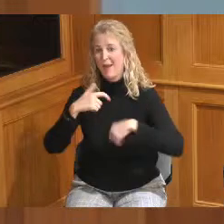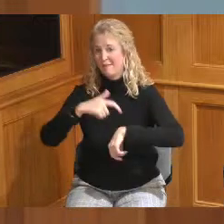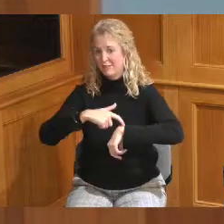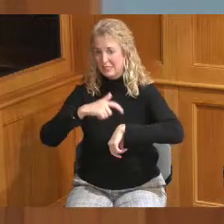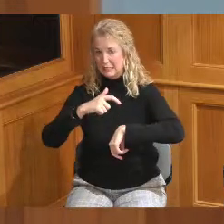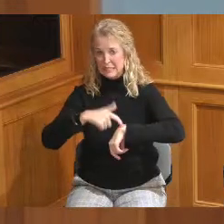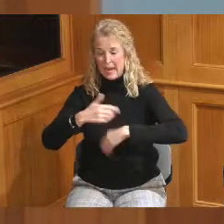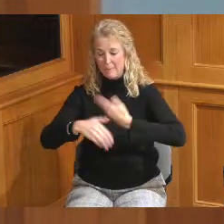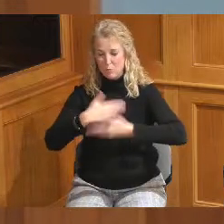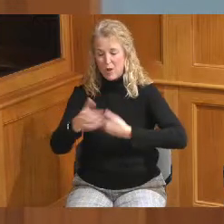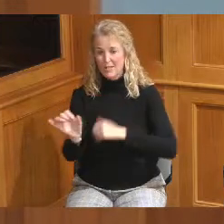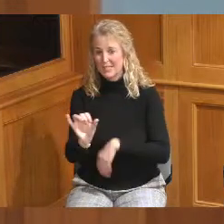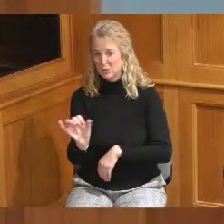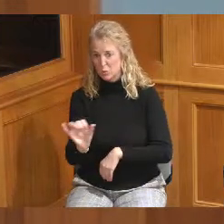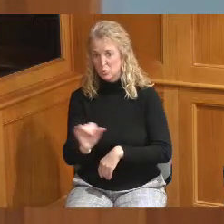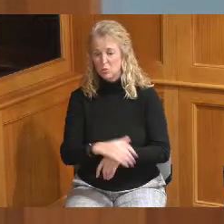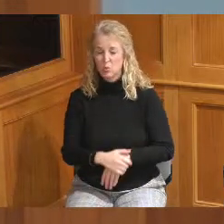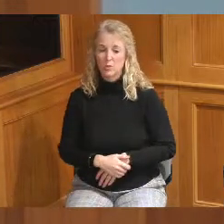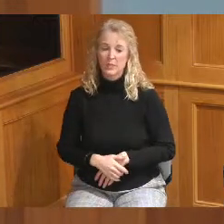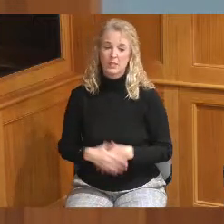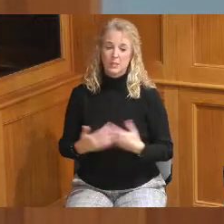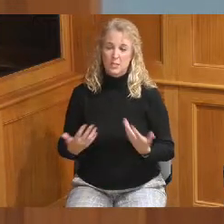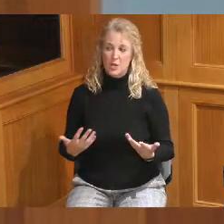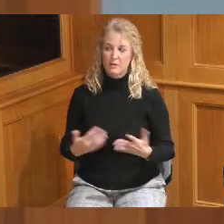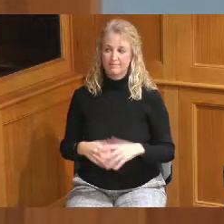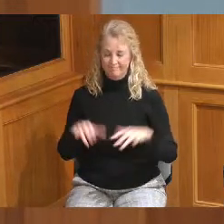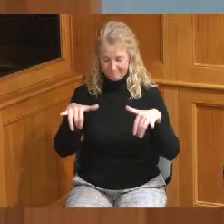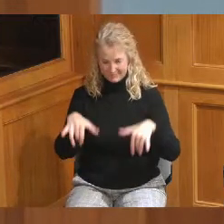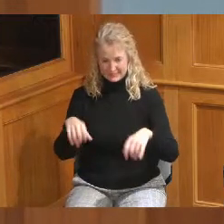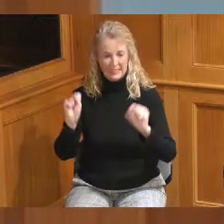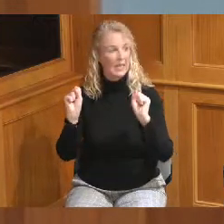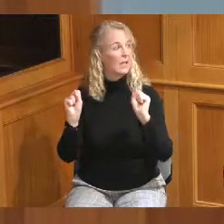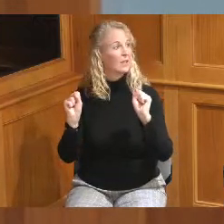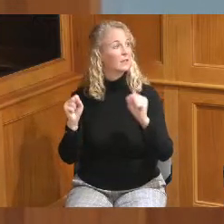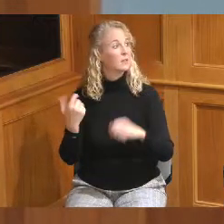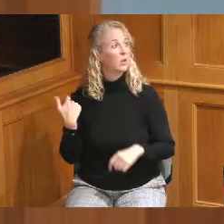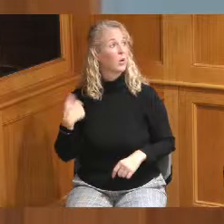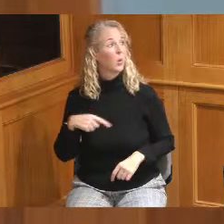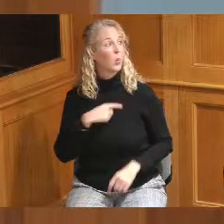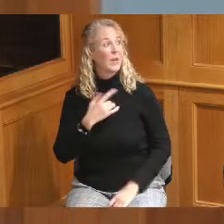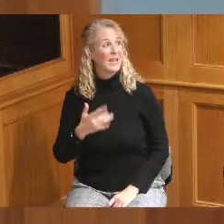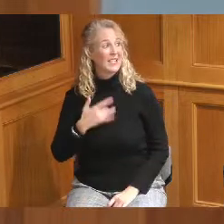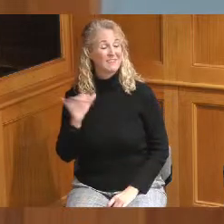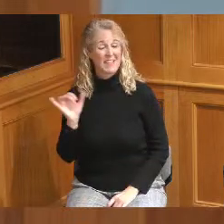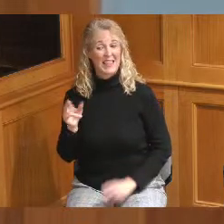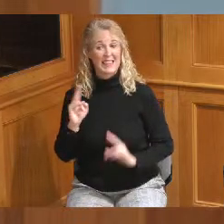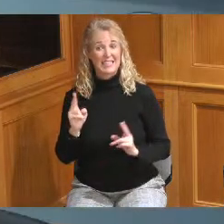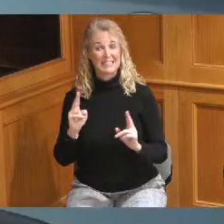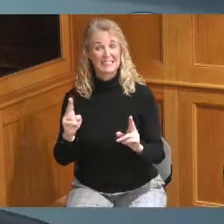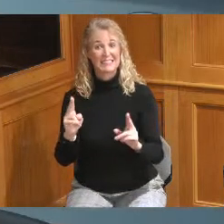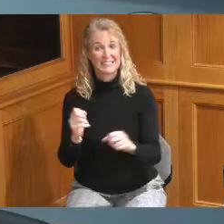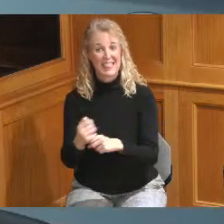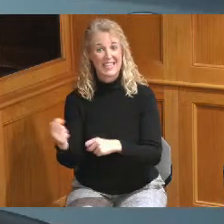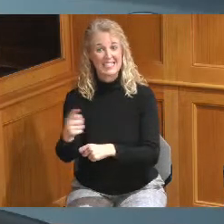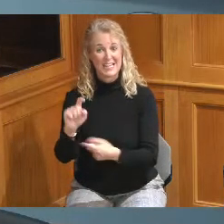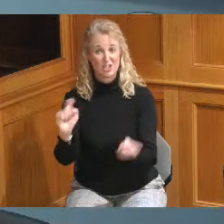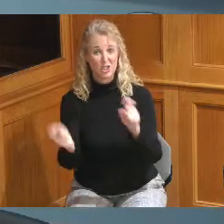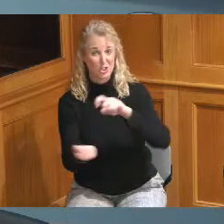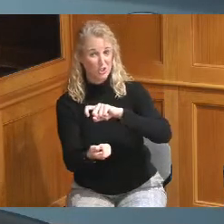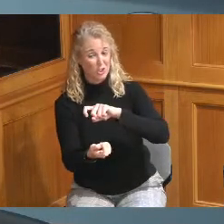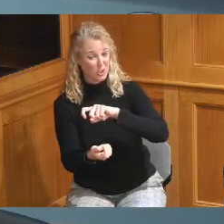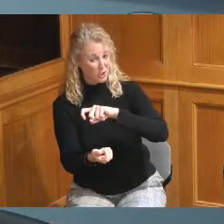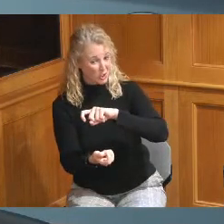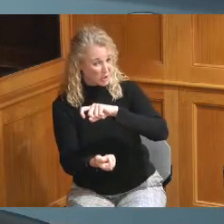all have time to process it as well. So yes, we have a little time. To rush because it's a whole nother change. So we trying to get it Yes. as quick